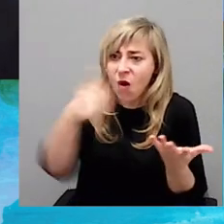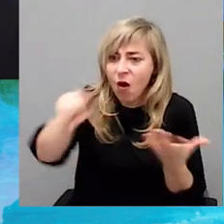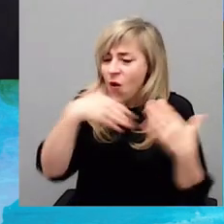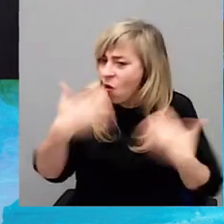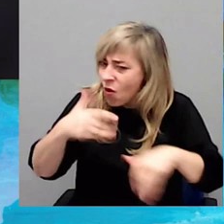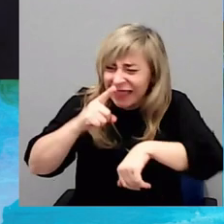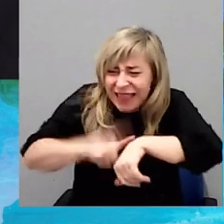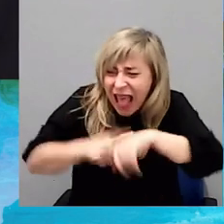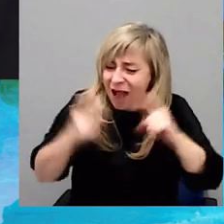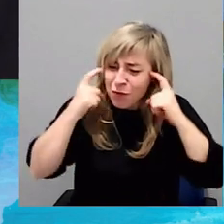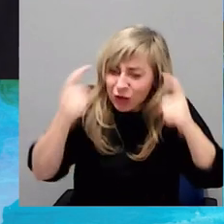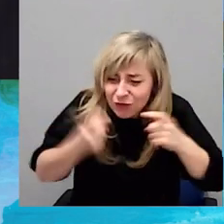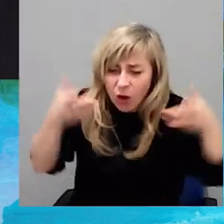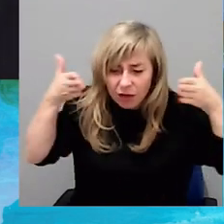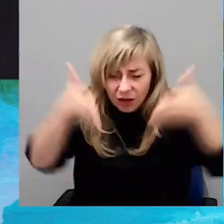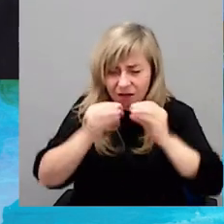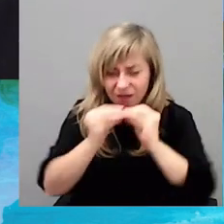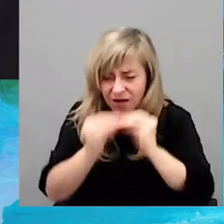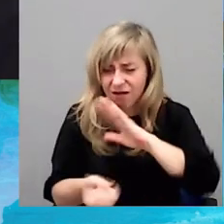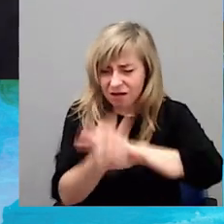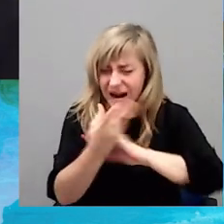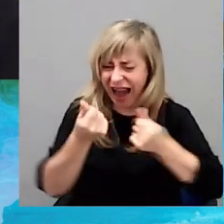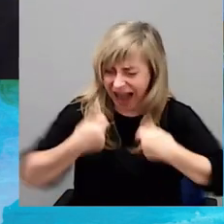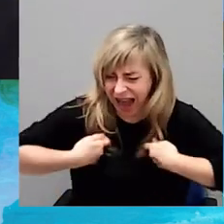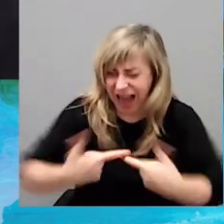I realize that you put in a lot of time and effort,